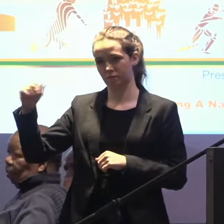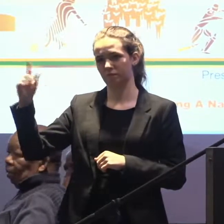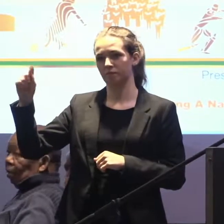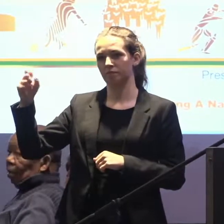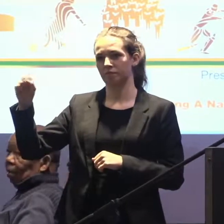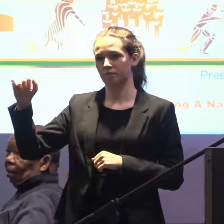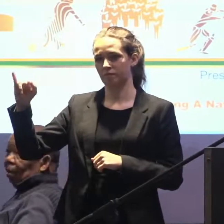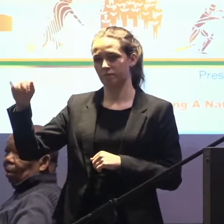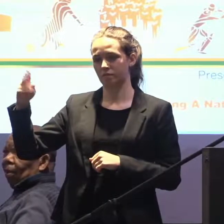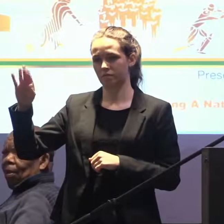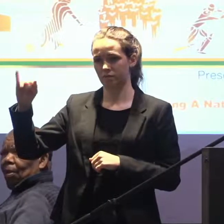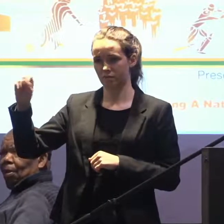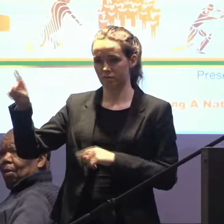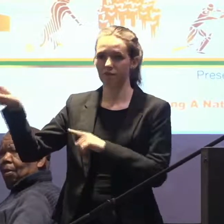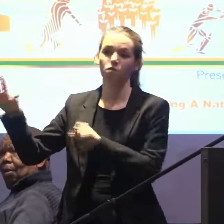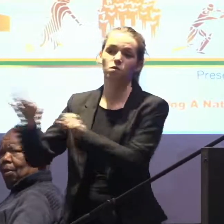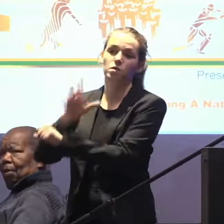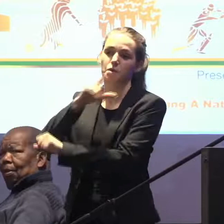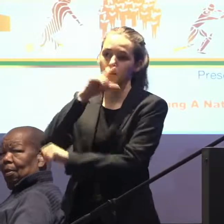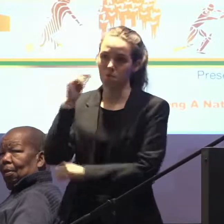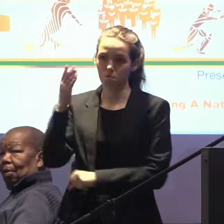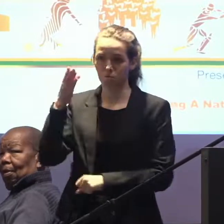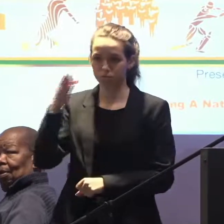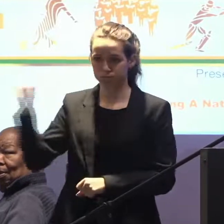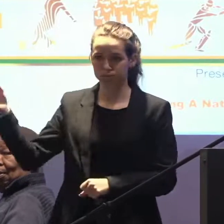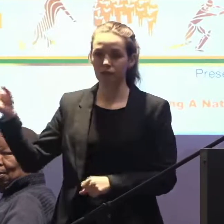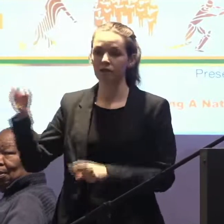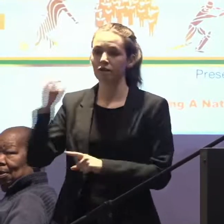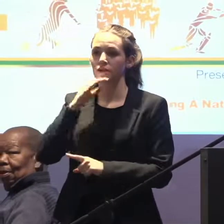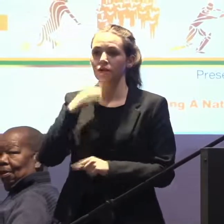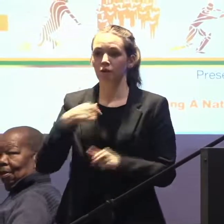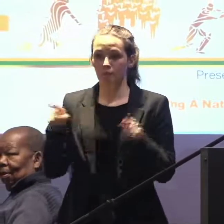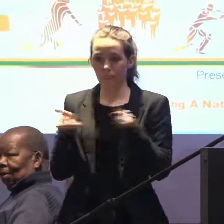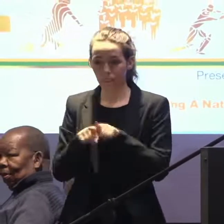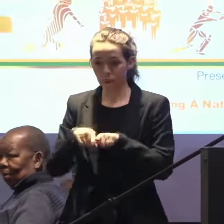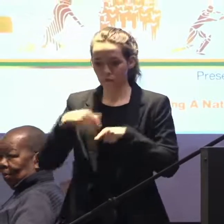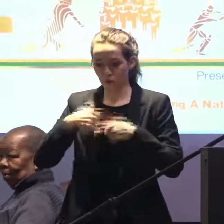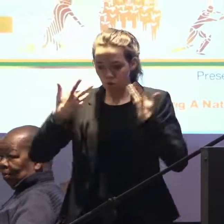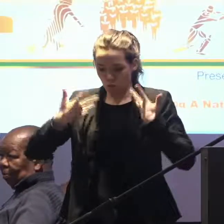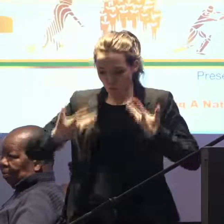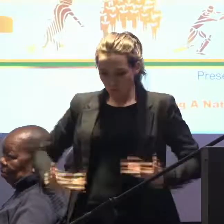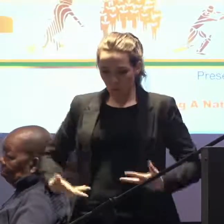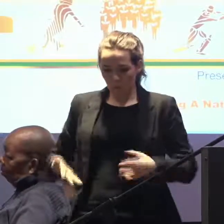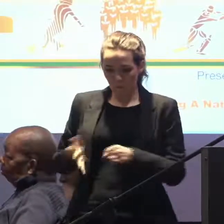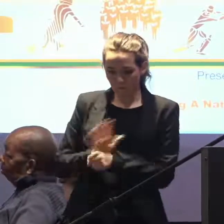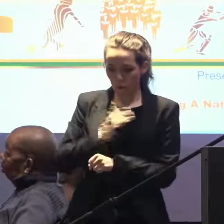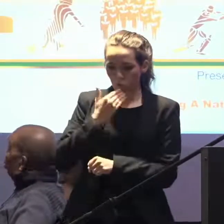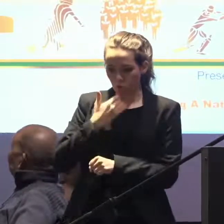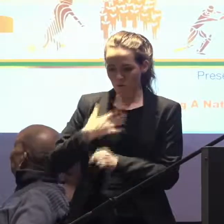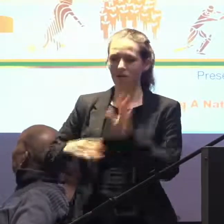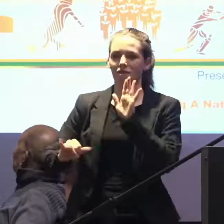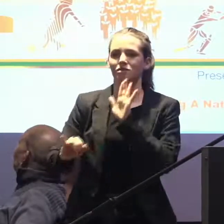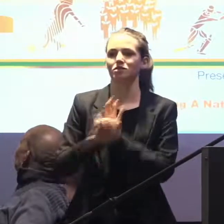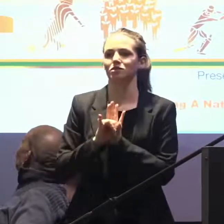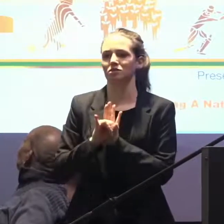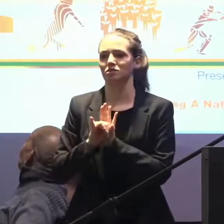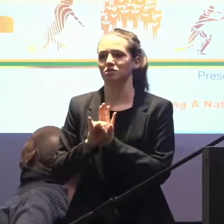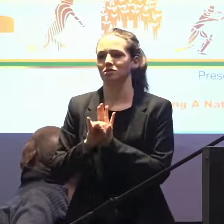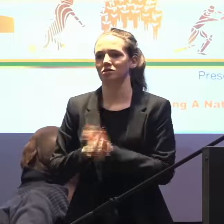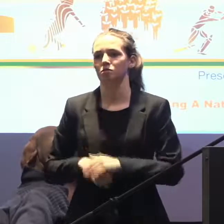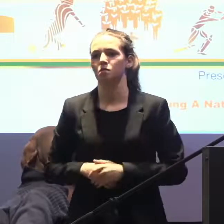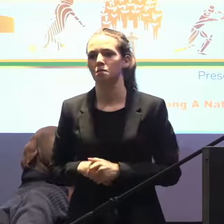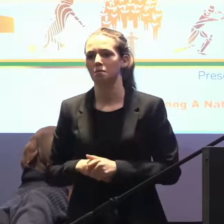fullness, and in honoring my entire being of my identity.